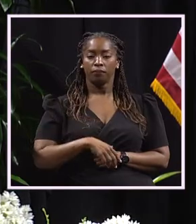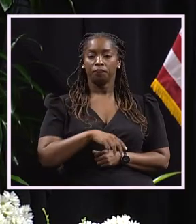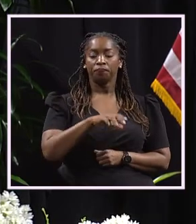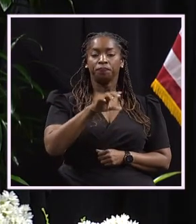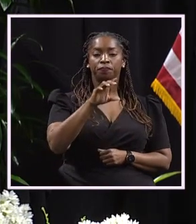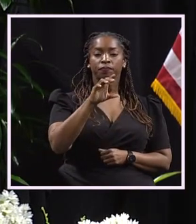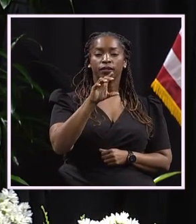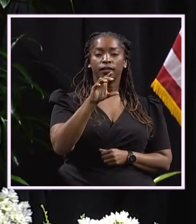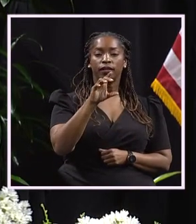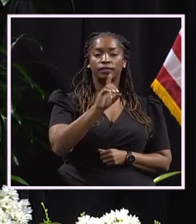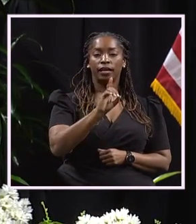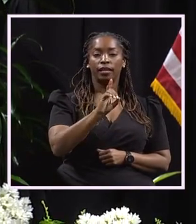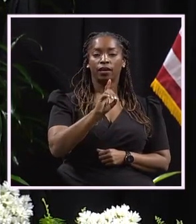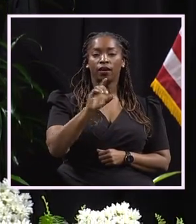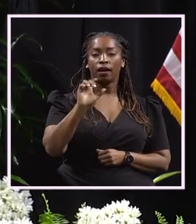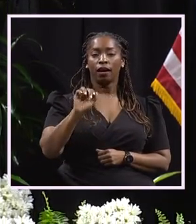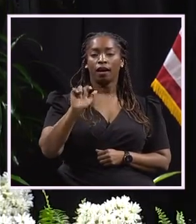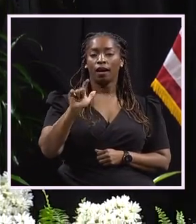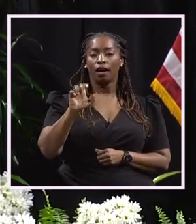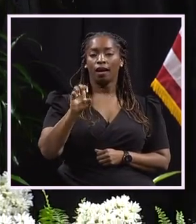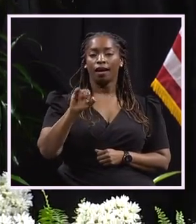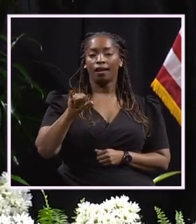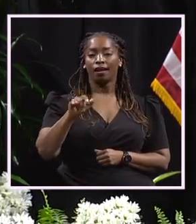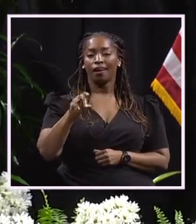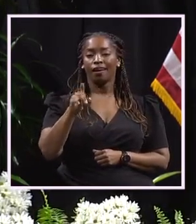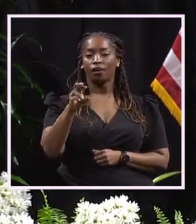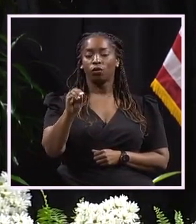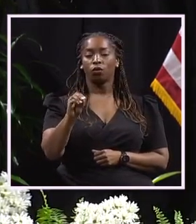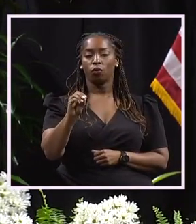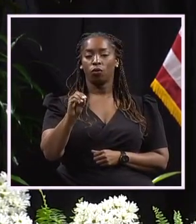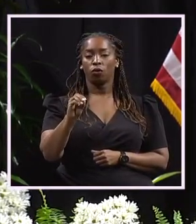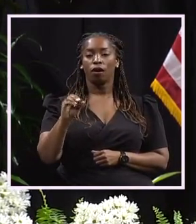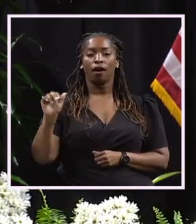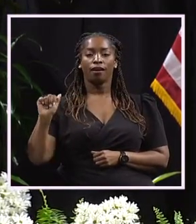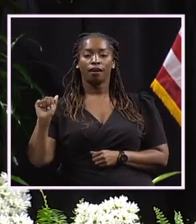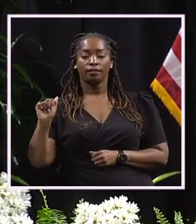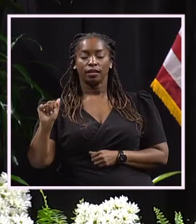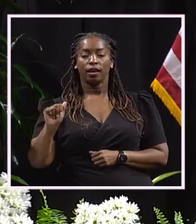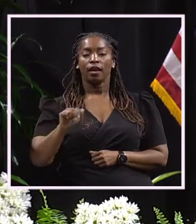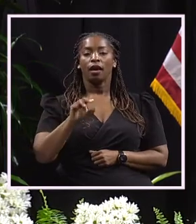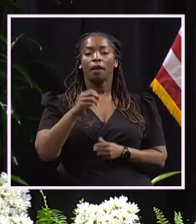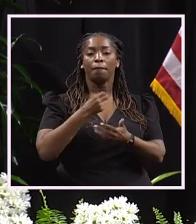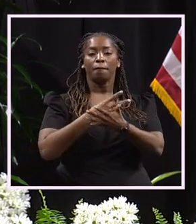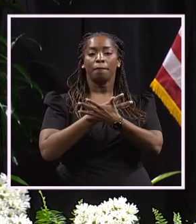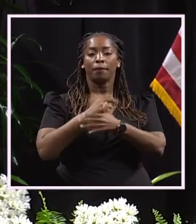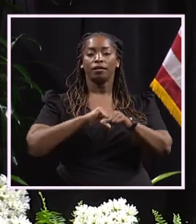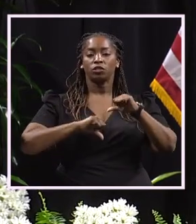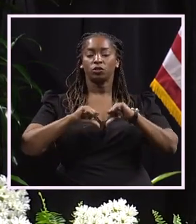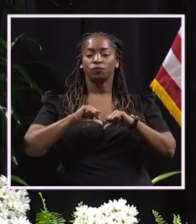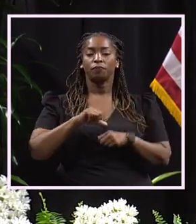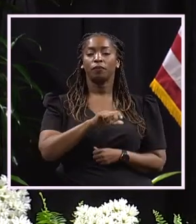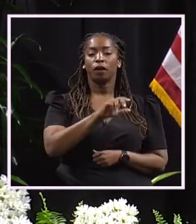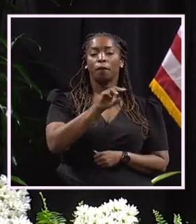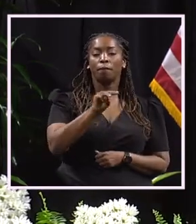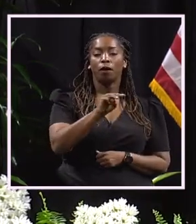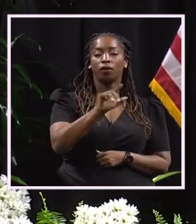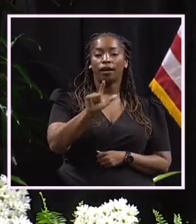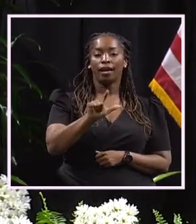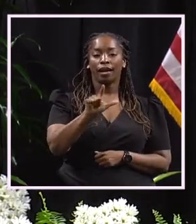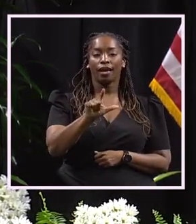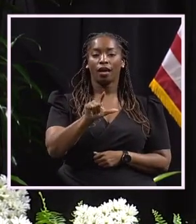Danielle Alejandro Navarro Zarate, Master of Science. Margaret L.